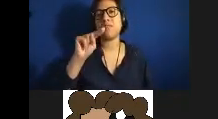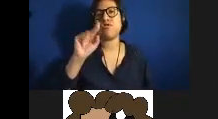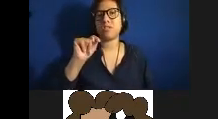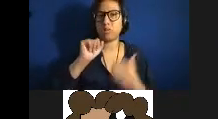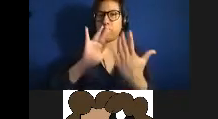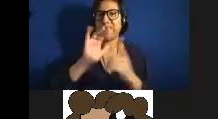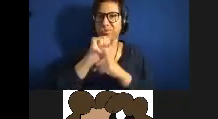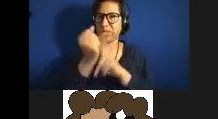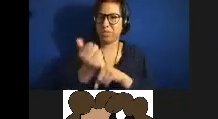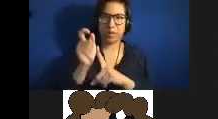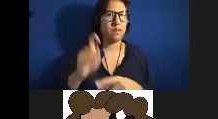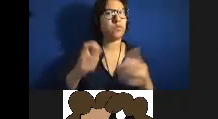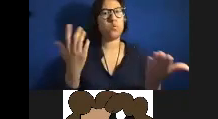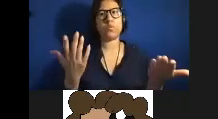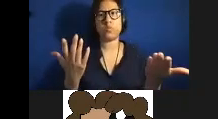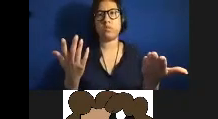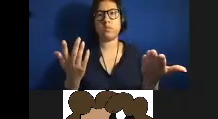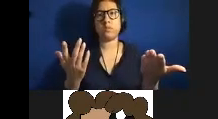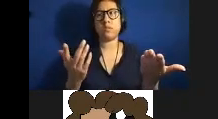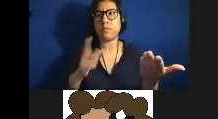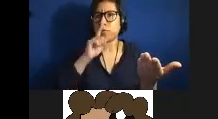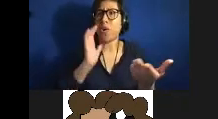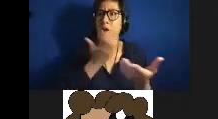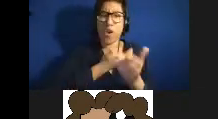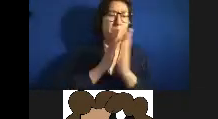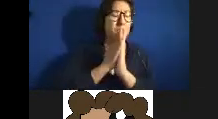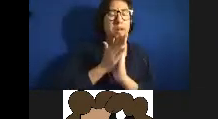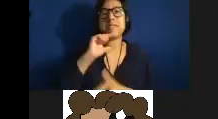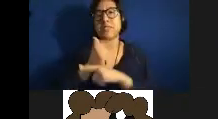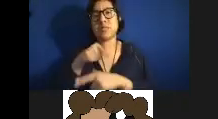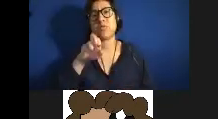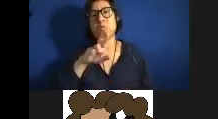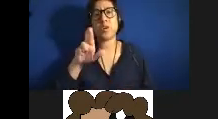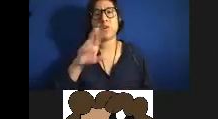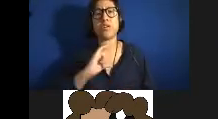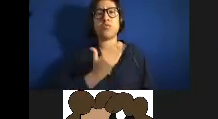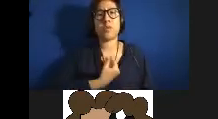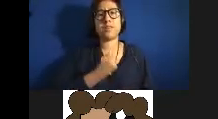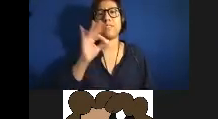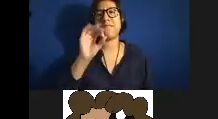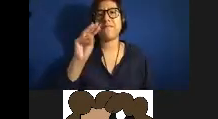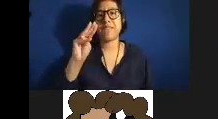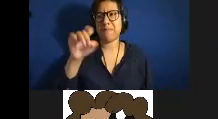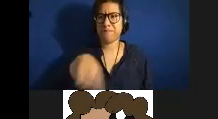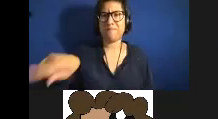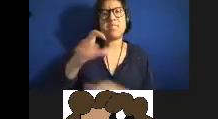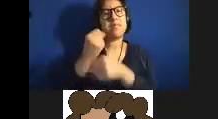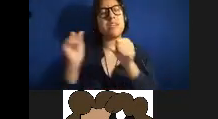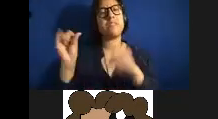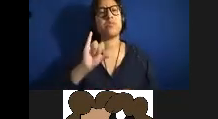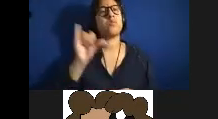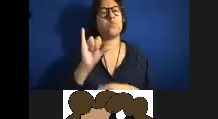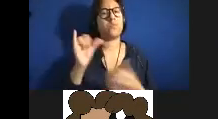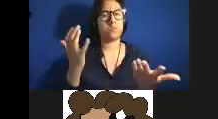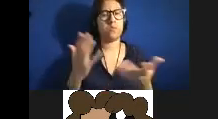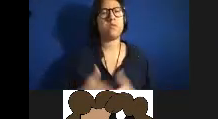again, right, like we want our communities, we want our sisters, our queer trans fam to be safe. So I think, you